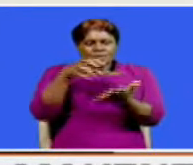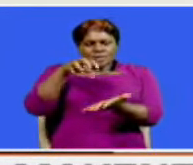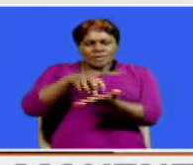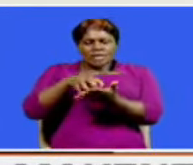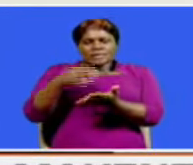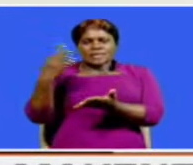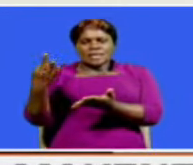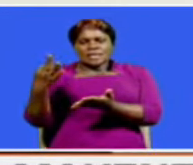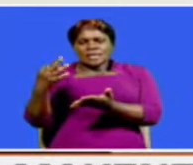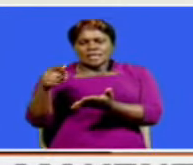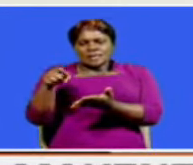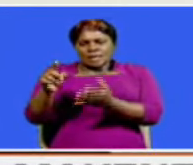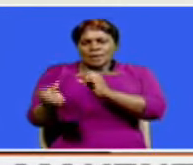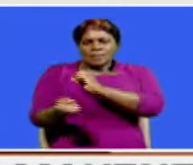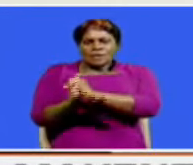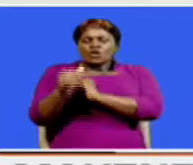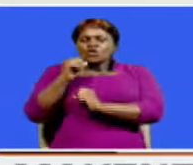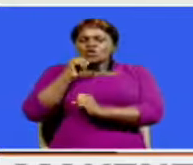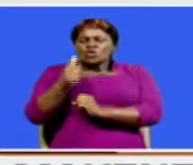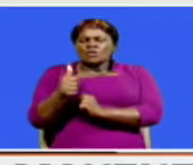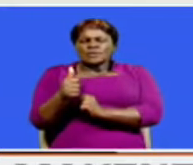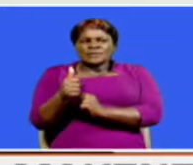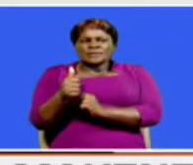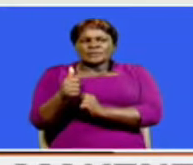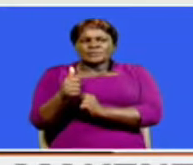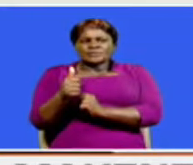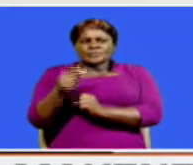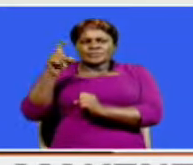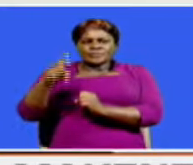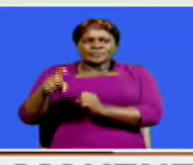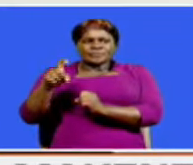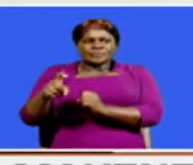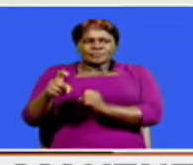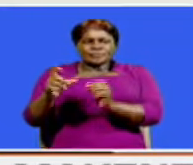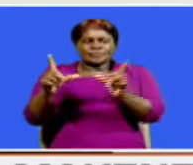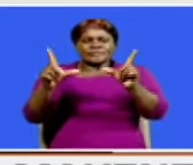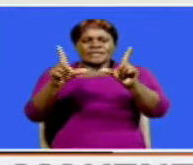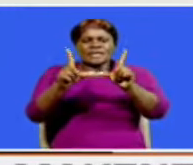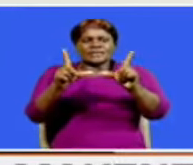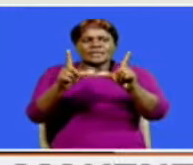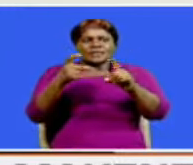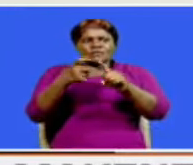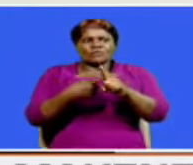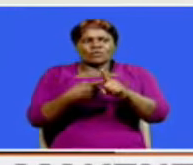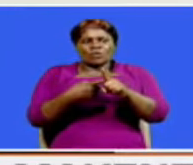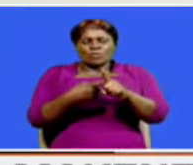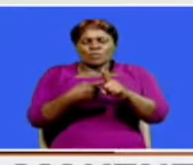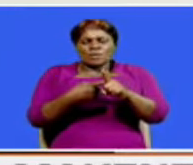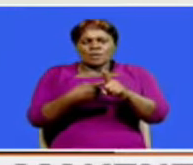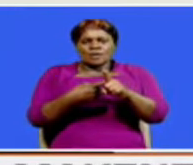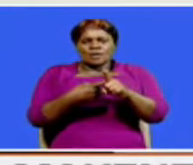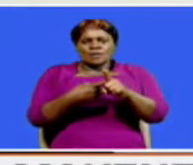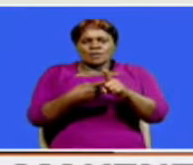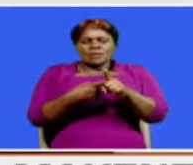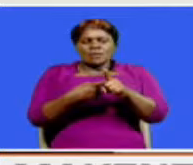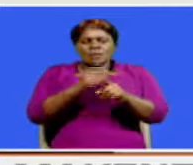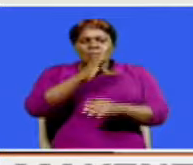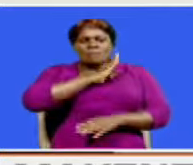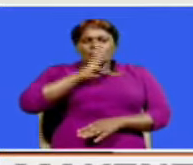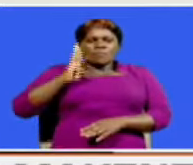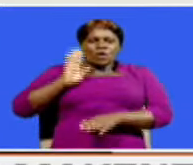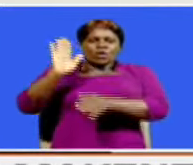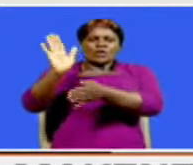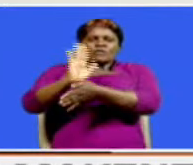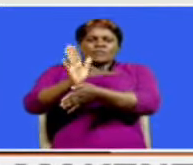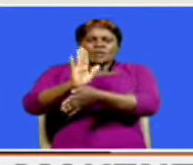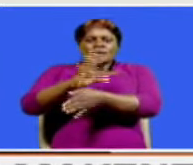accused person's explanation of not knowing the need for a license from the Film Classification Board,